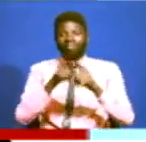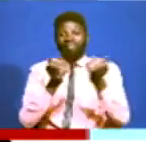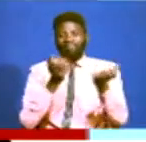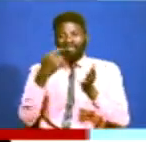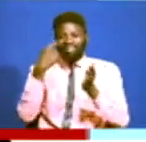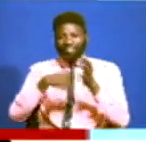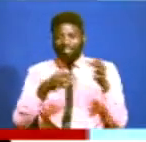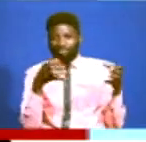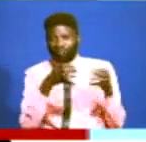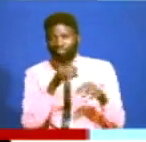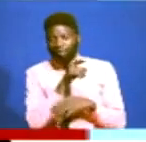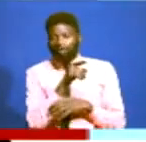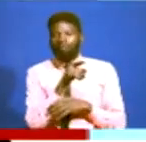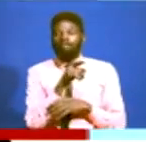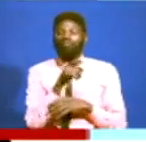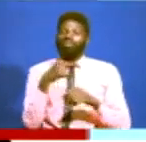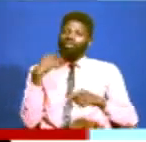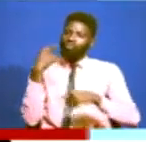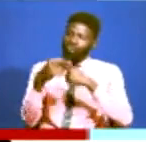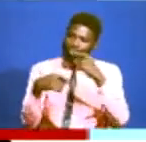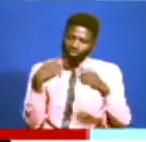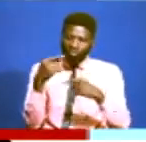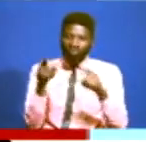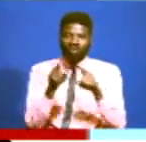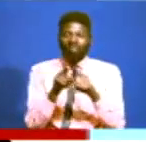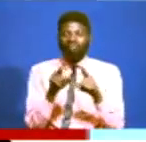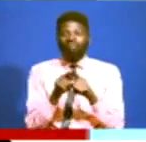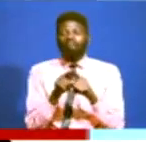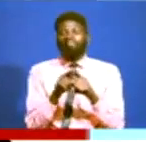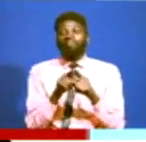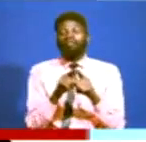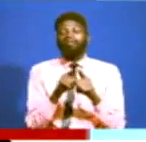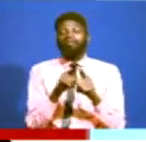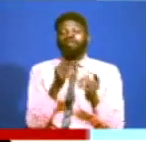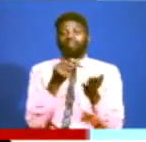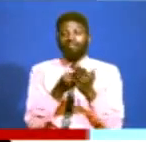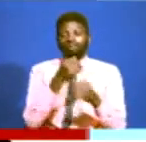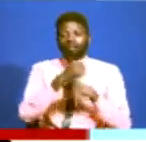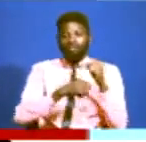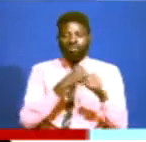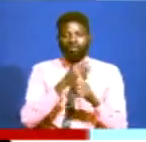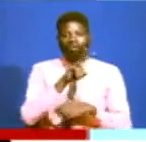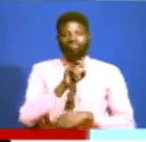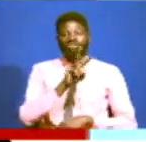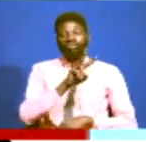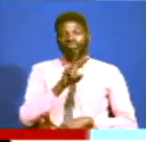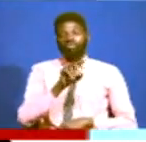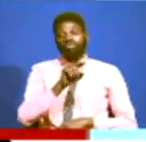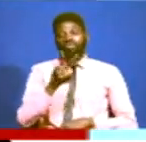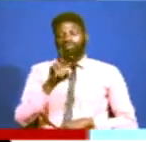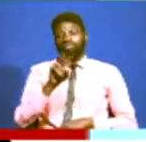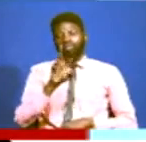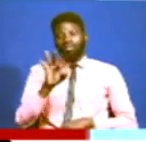in the first half of the financial year 2022-23. I'm proud to announce that the department surpassed its half-year target